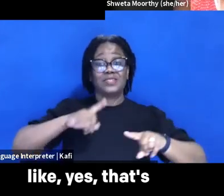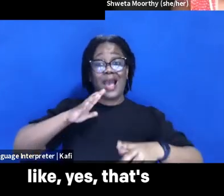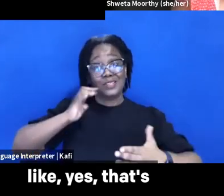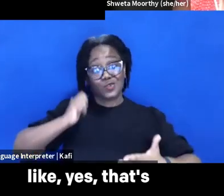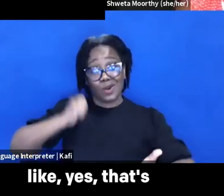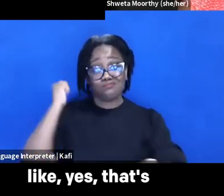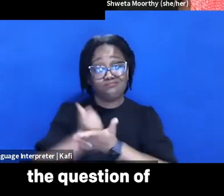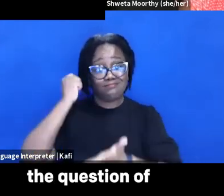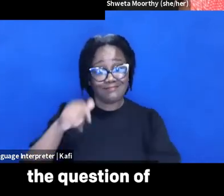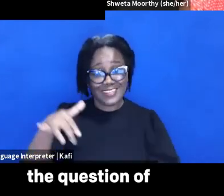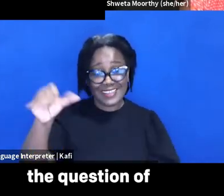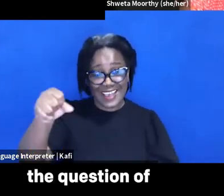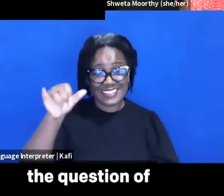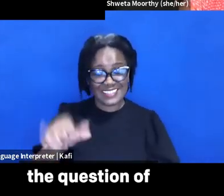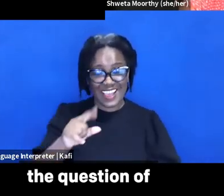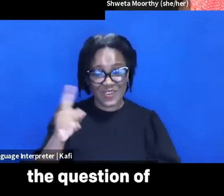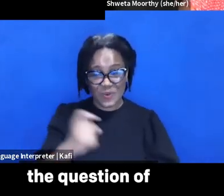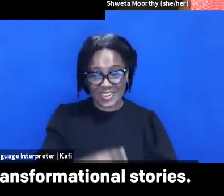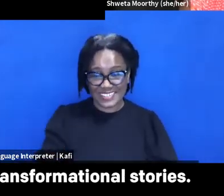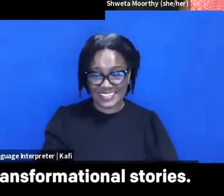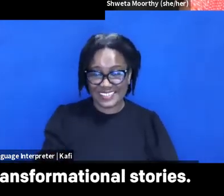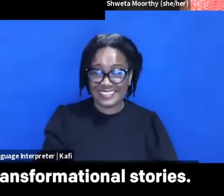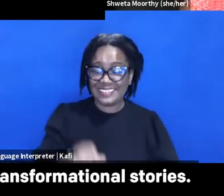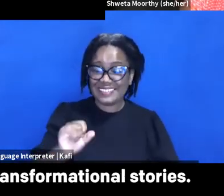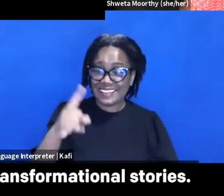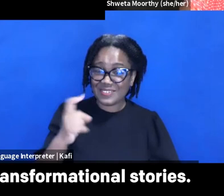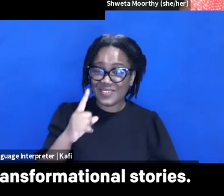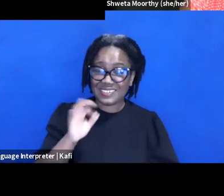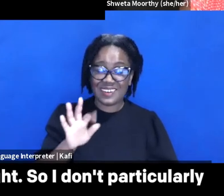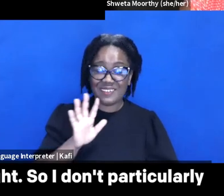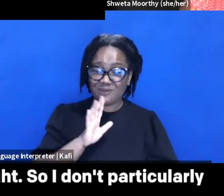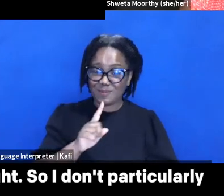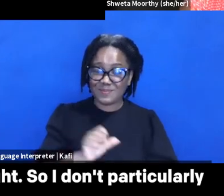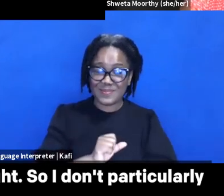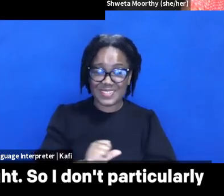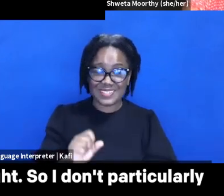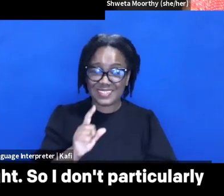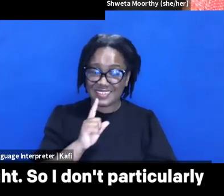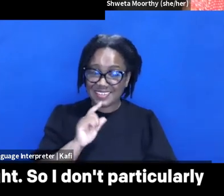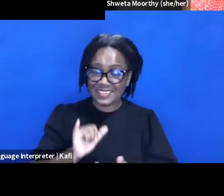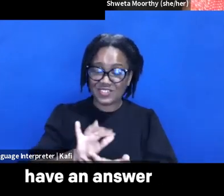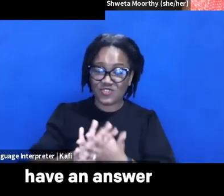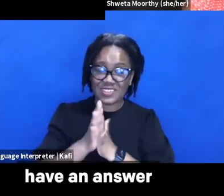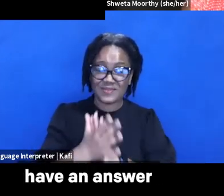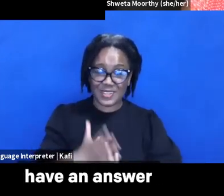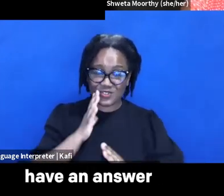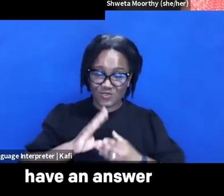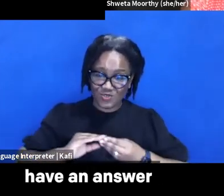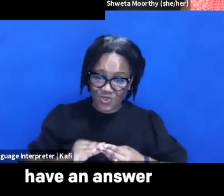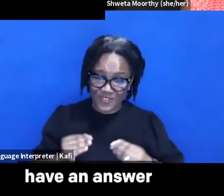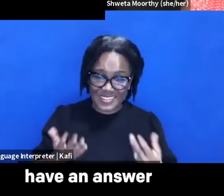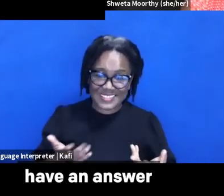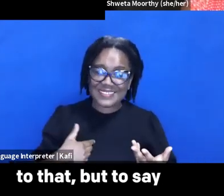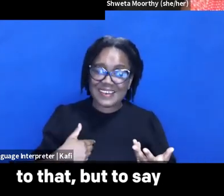that's the question of transformational stories, right? So I don't particularly have